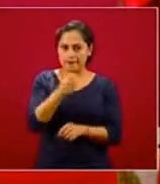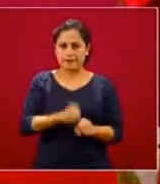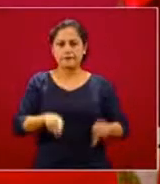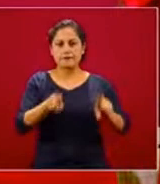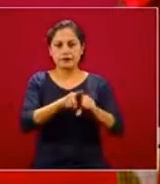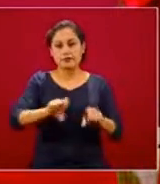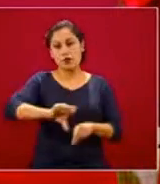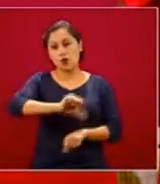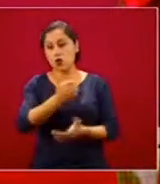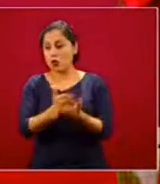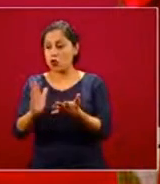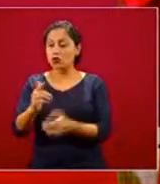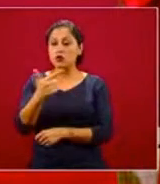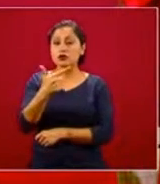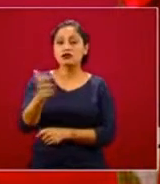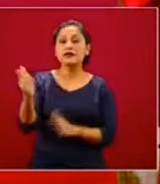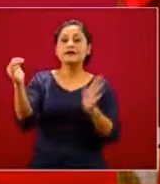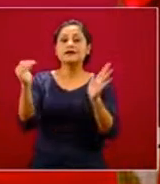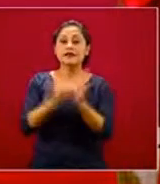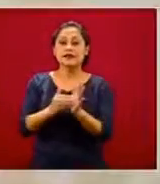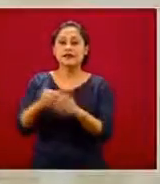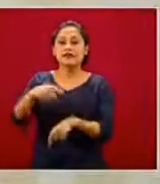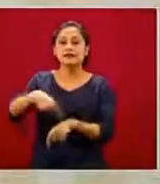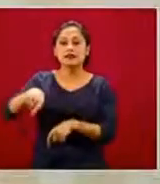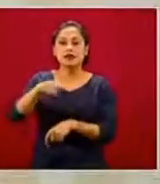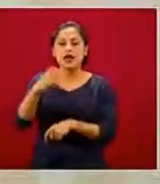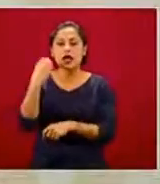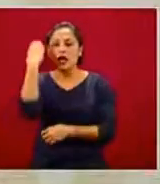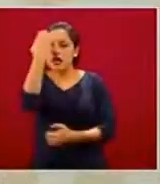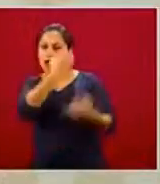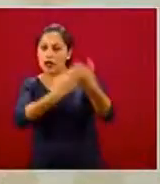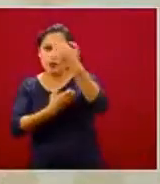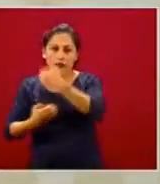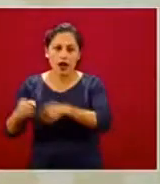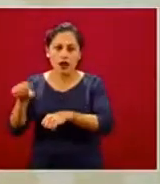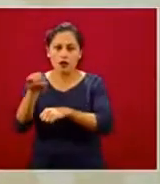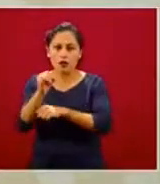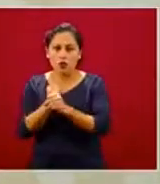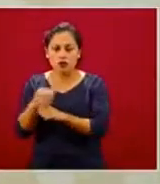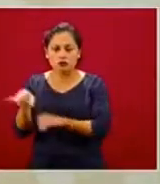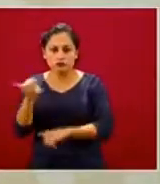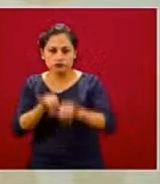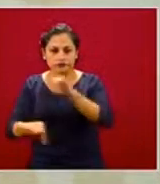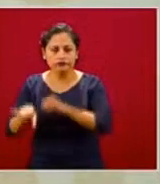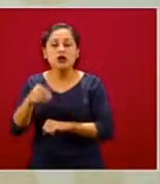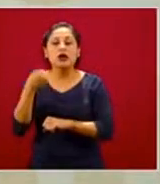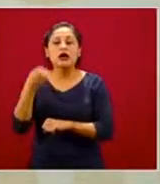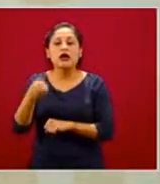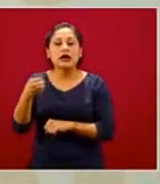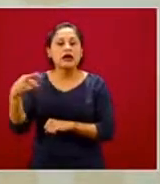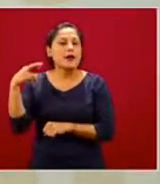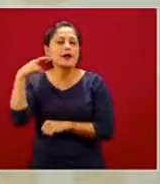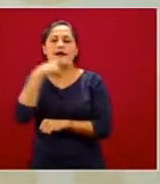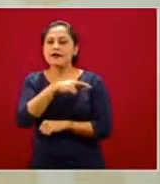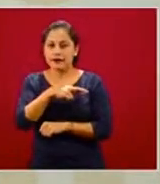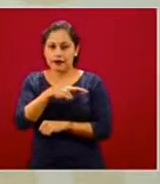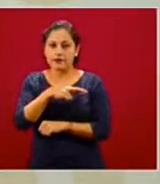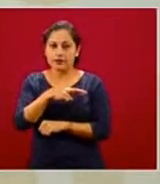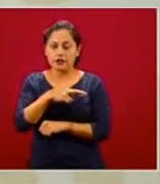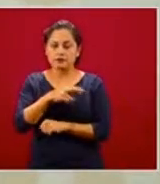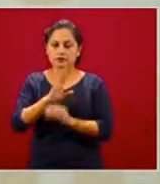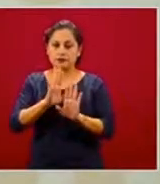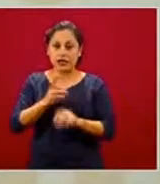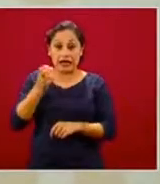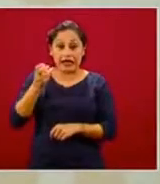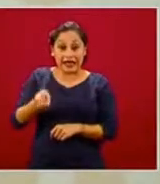The rest of them, 700,000, were diagnosed with quick tests. And it's also been well documented that